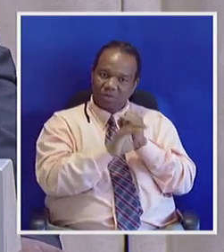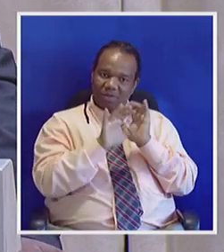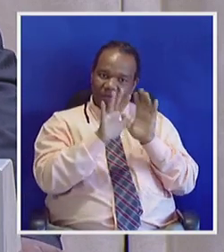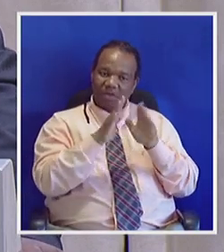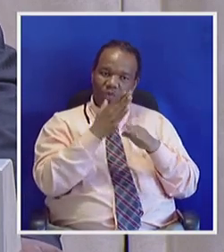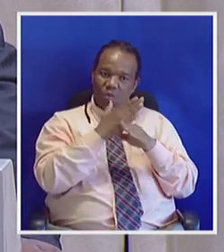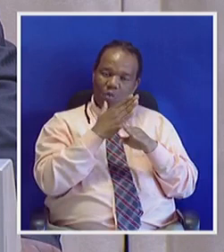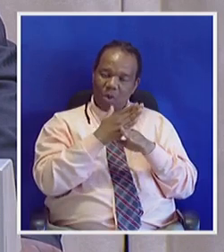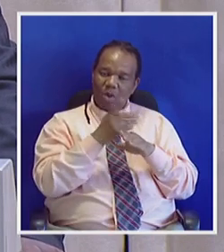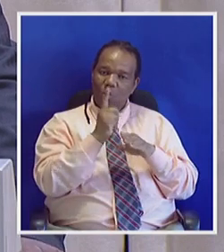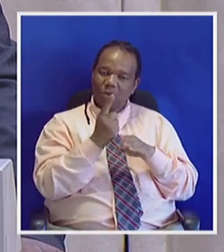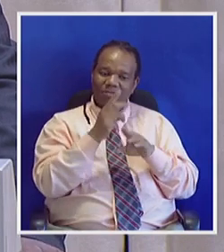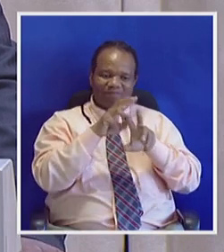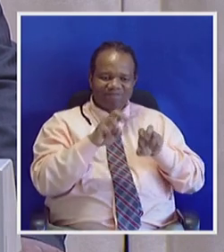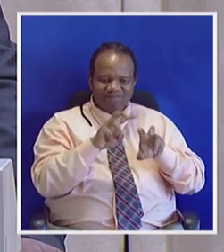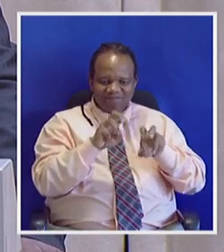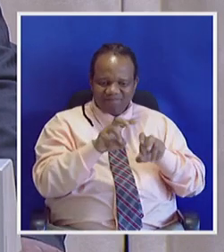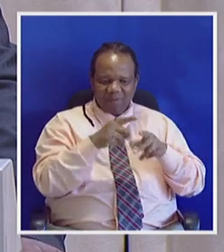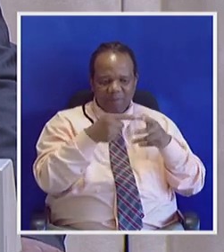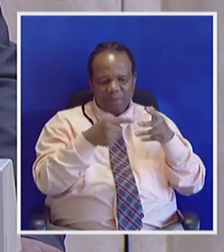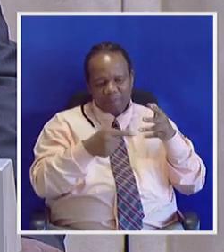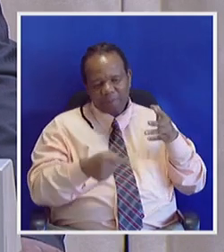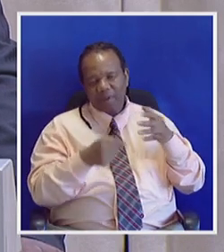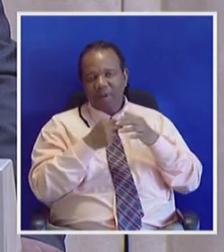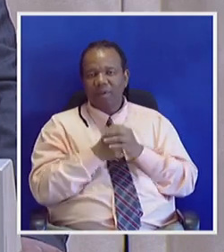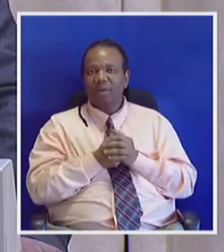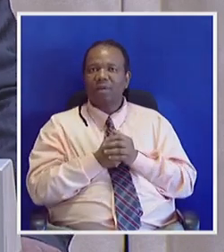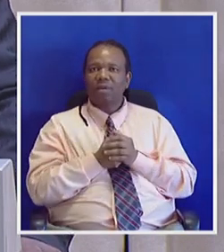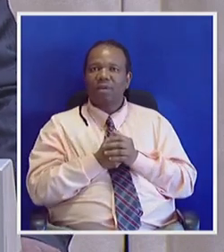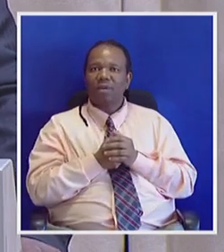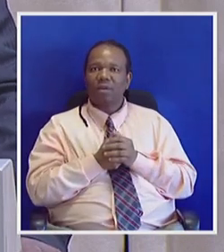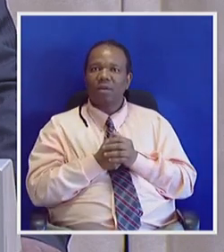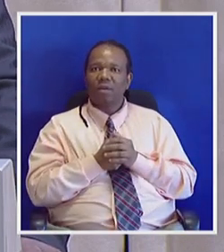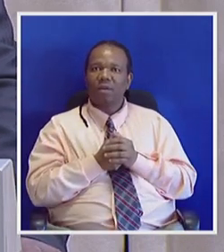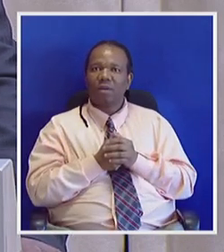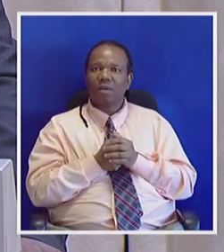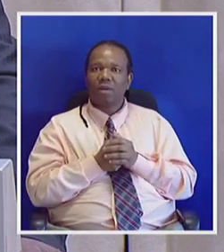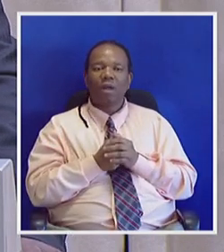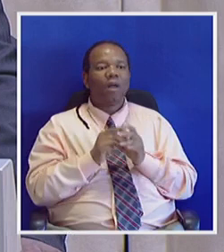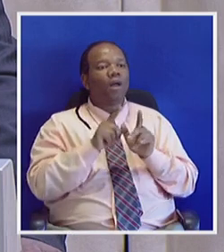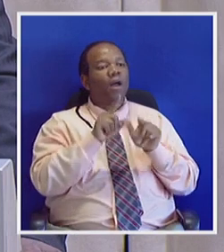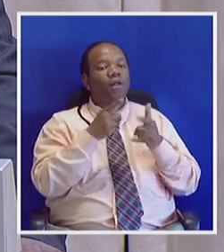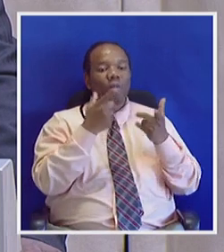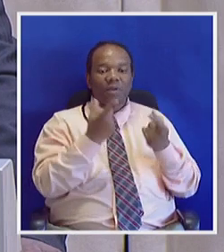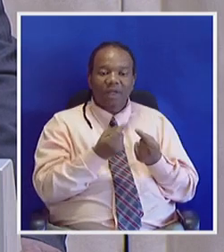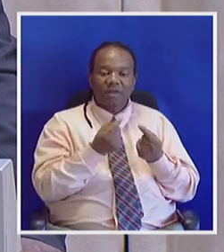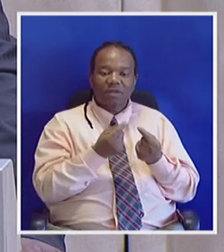to investigate these matters, to take these matters forward, should act.